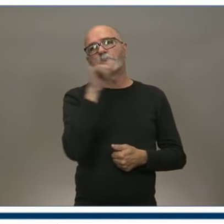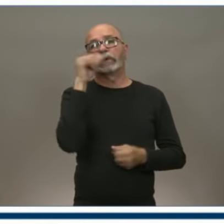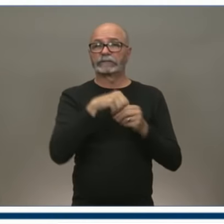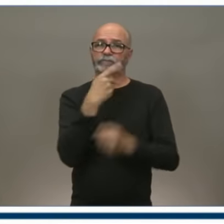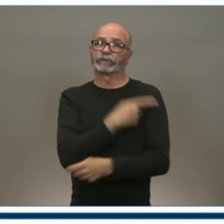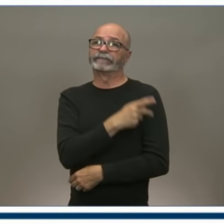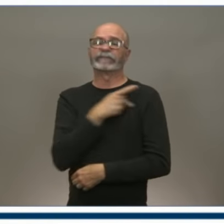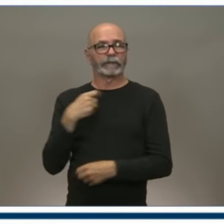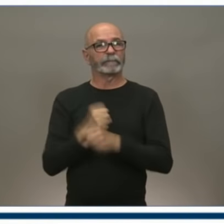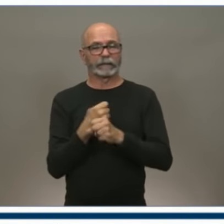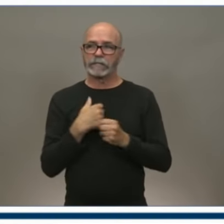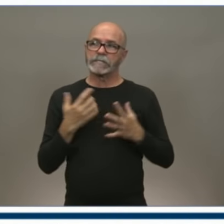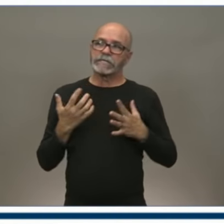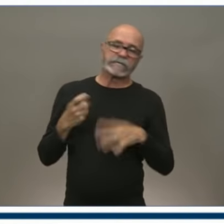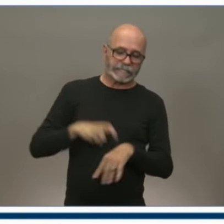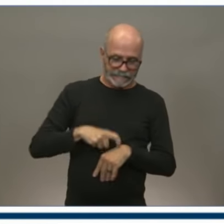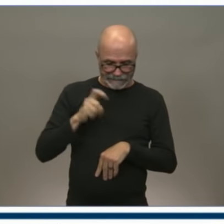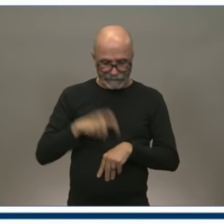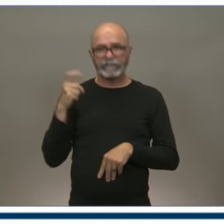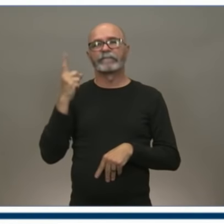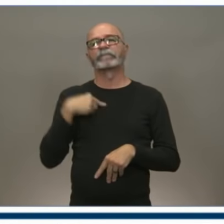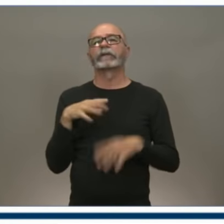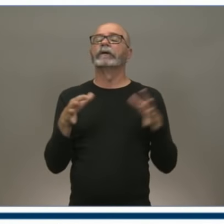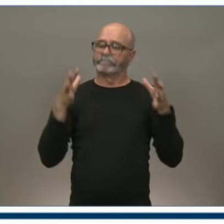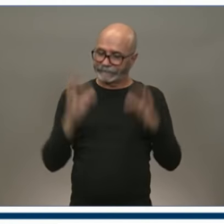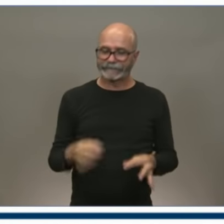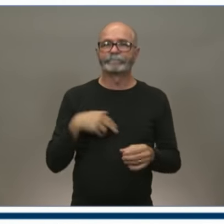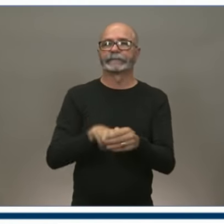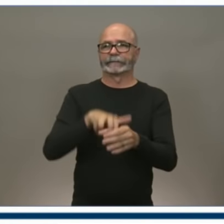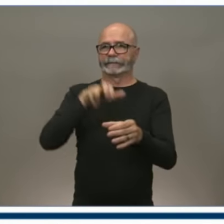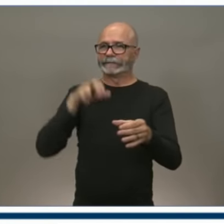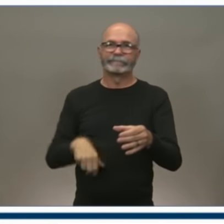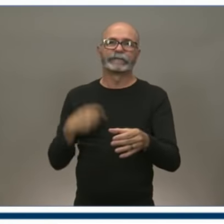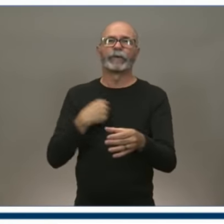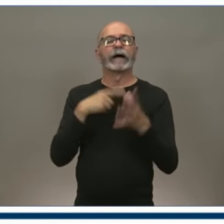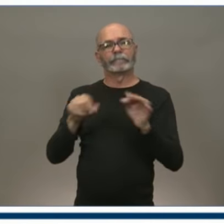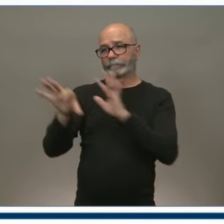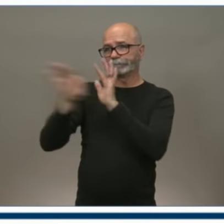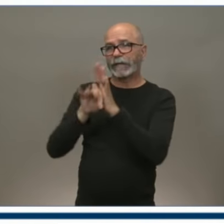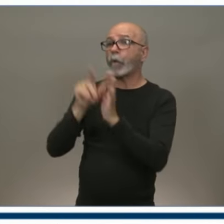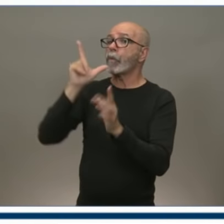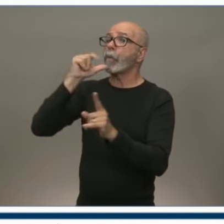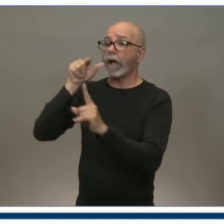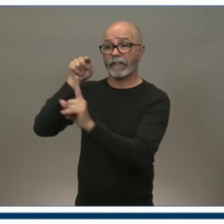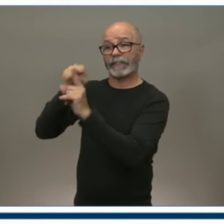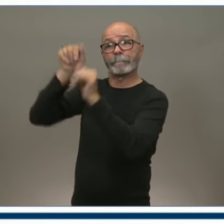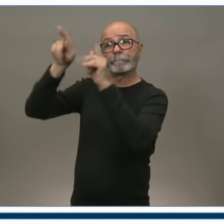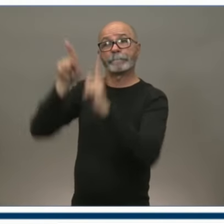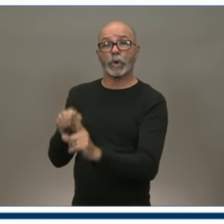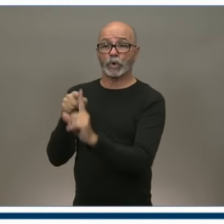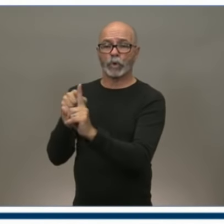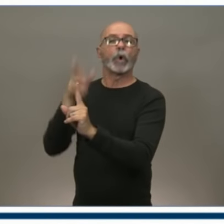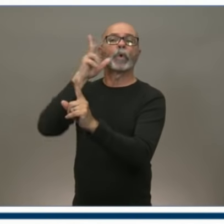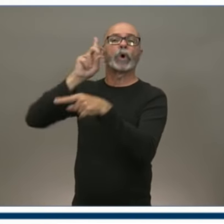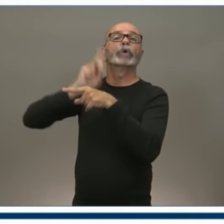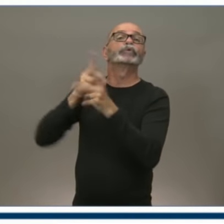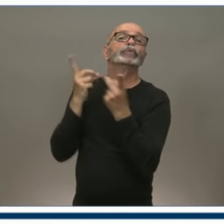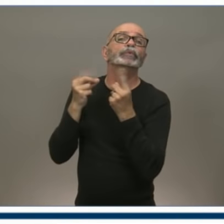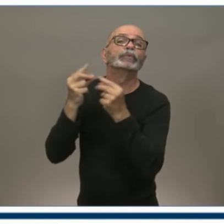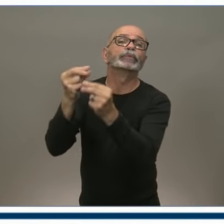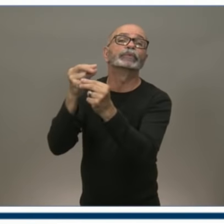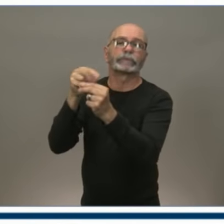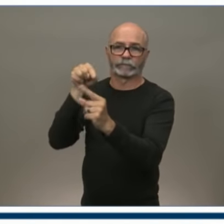was time for me to move on to a new path, and we are selecting a premier. They will put their own stamp on the government, but I assured you, and I will reassure